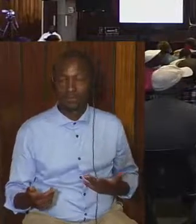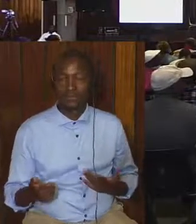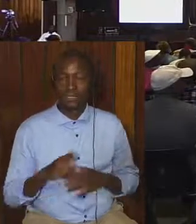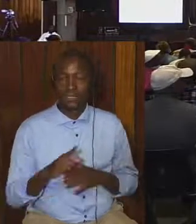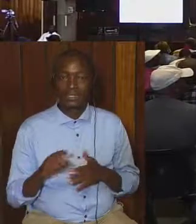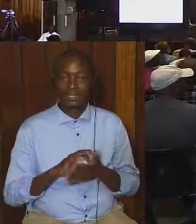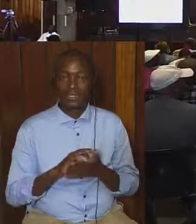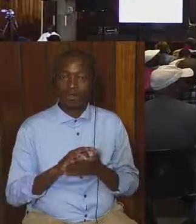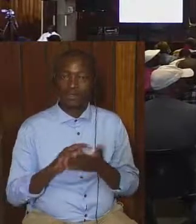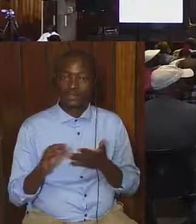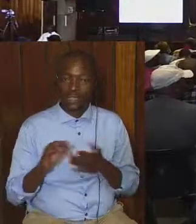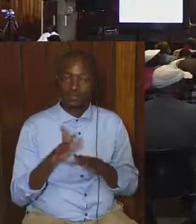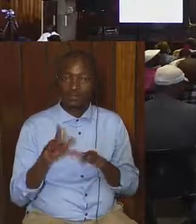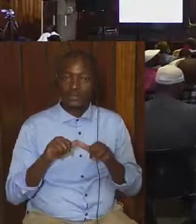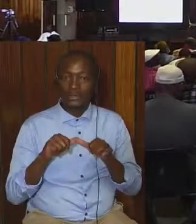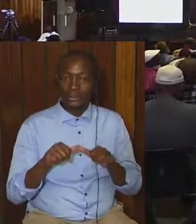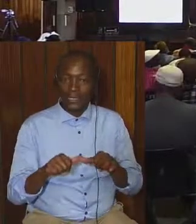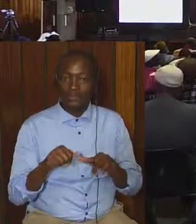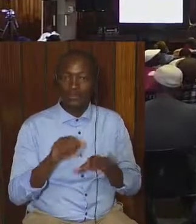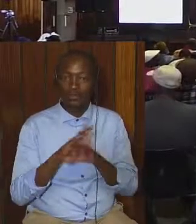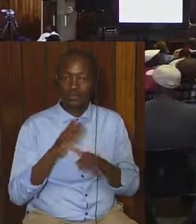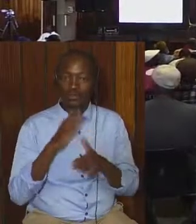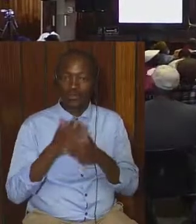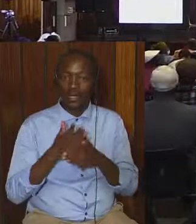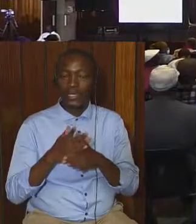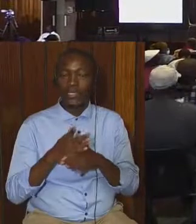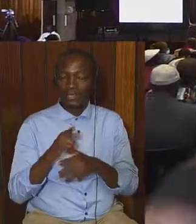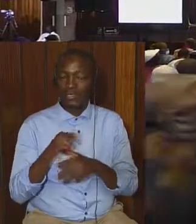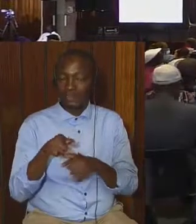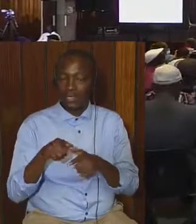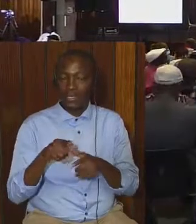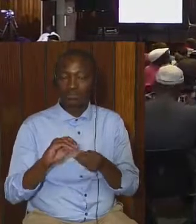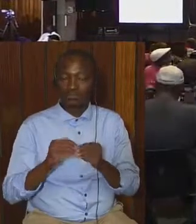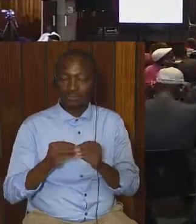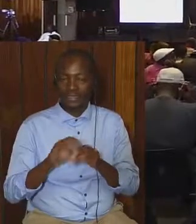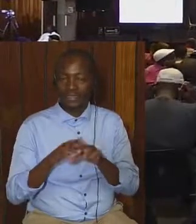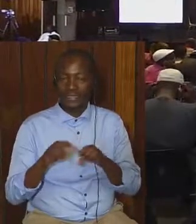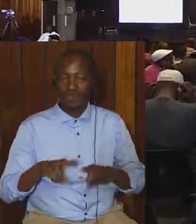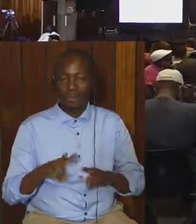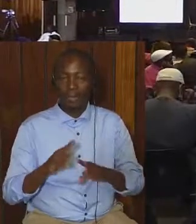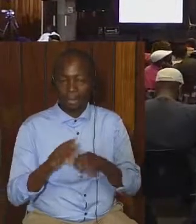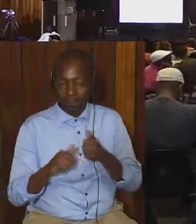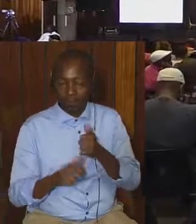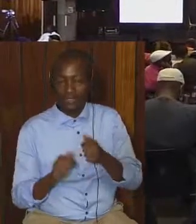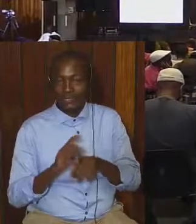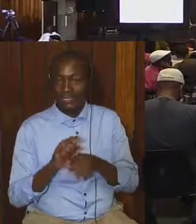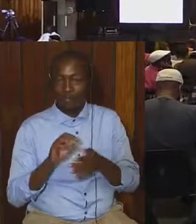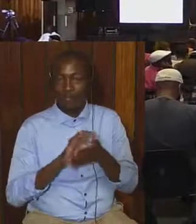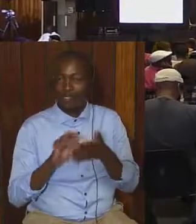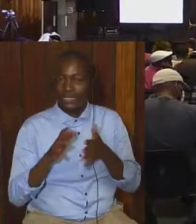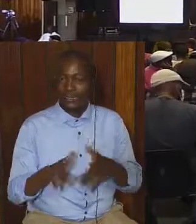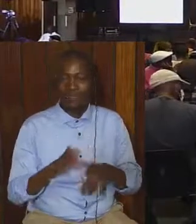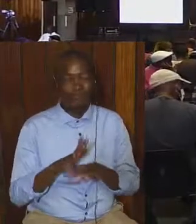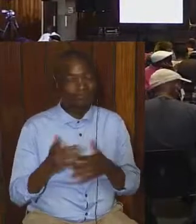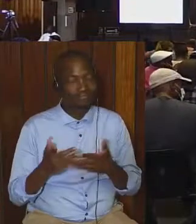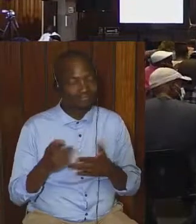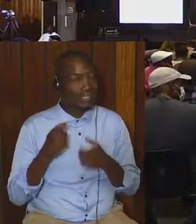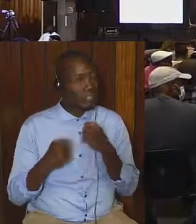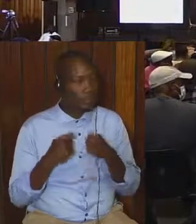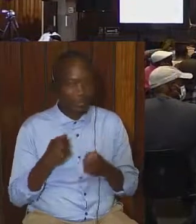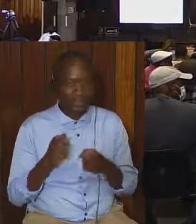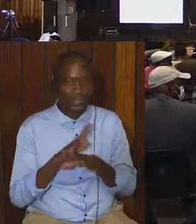the contract, which the main contract which it was working over there, because the subcontractor are crying. They've been